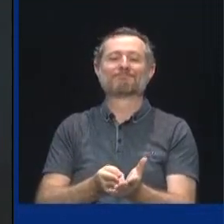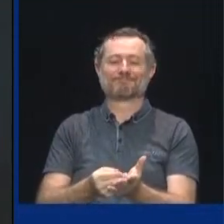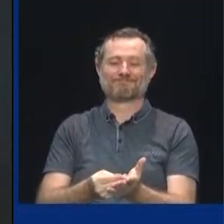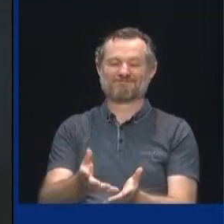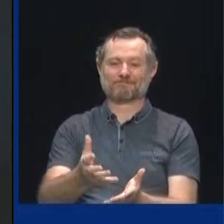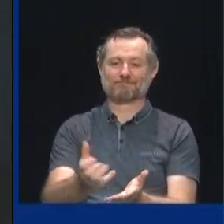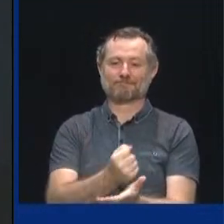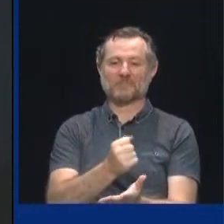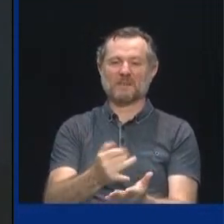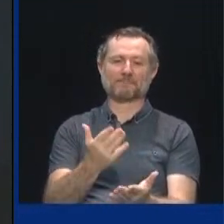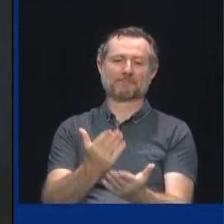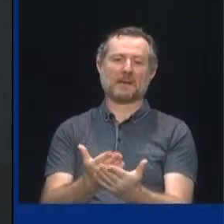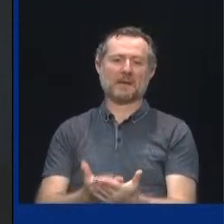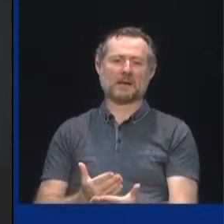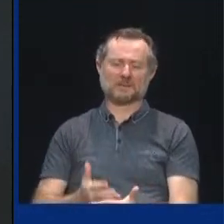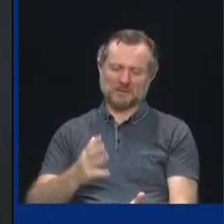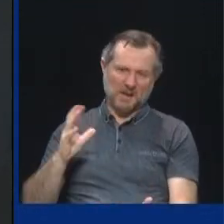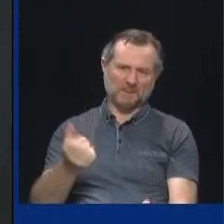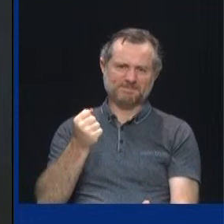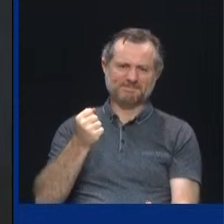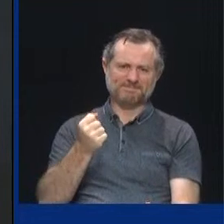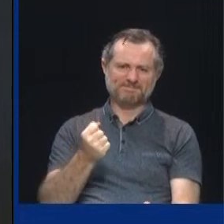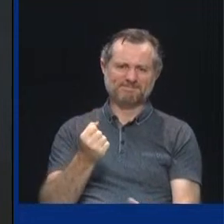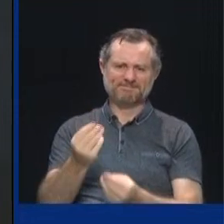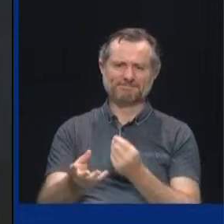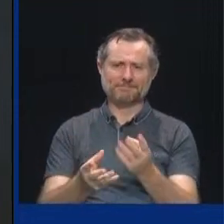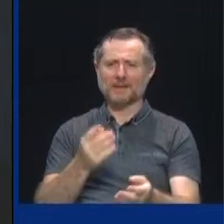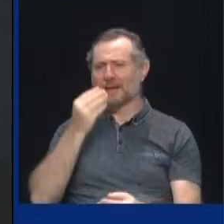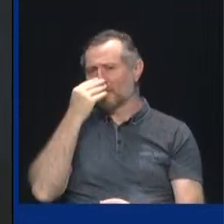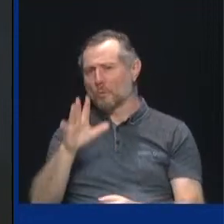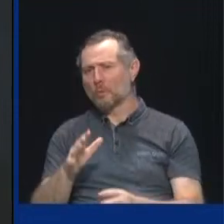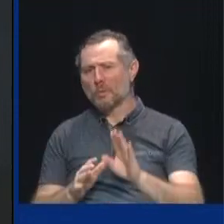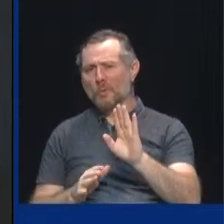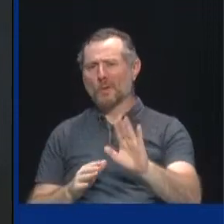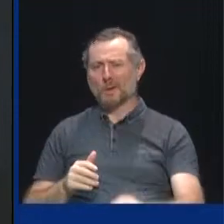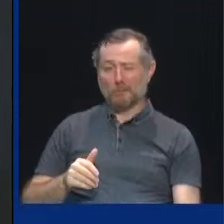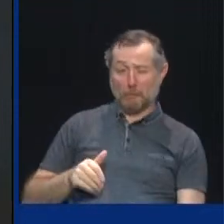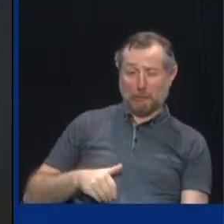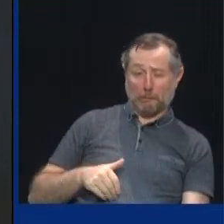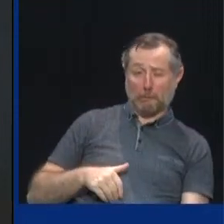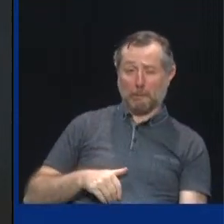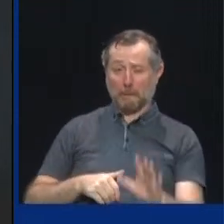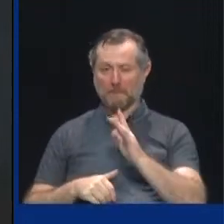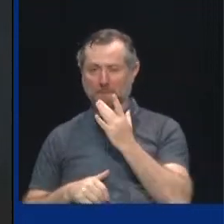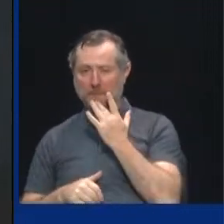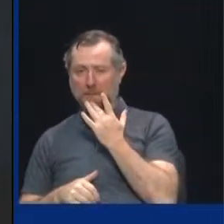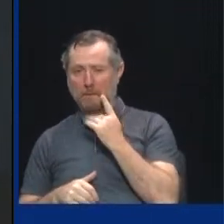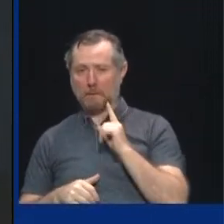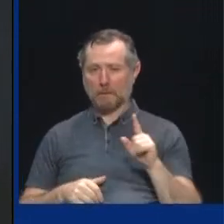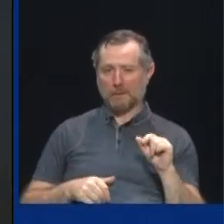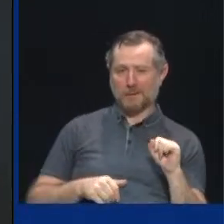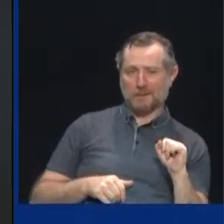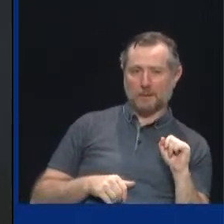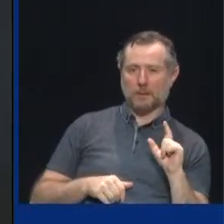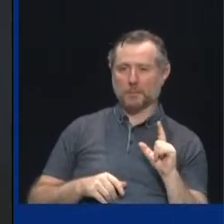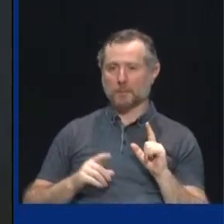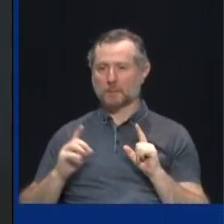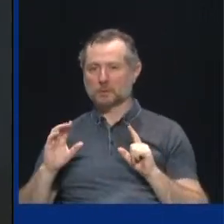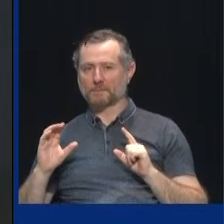And then I don't care what your bias, what you're a conservative reporter, you're a liberal reporter,